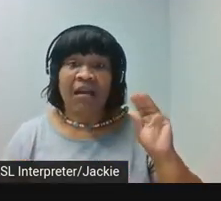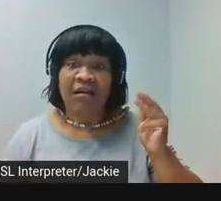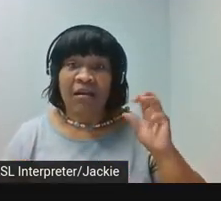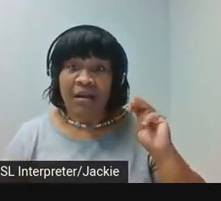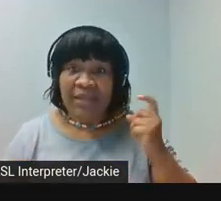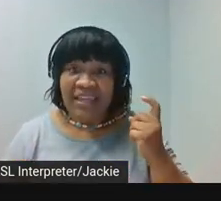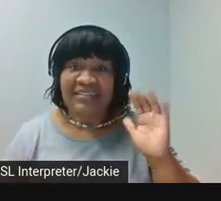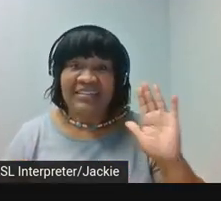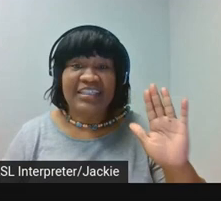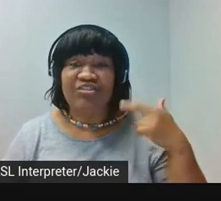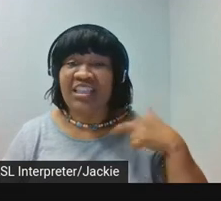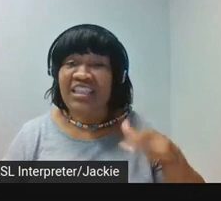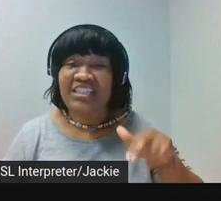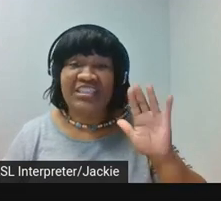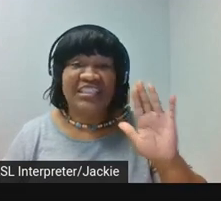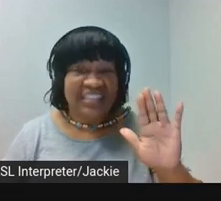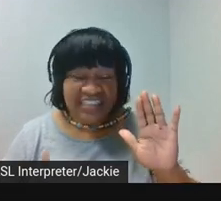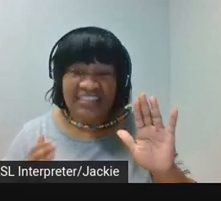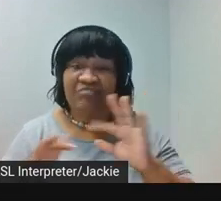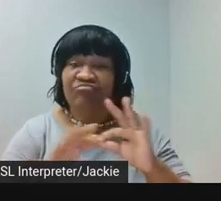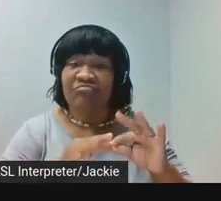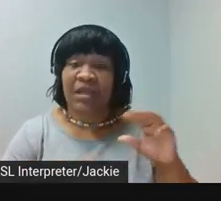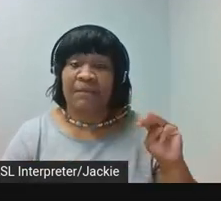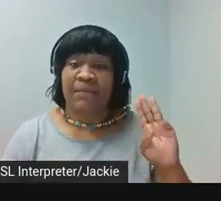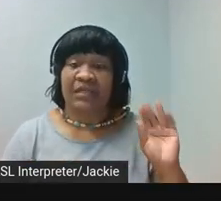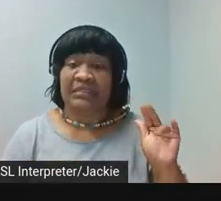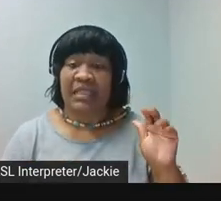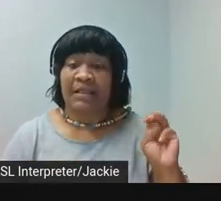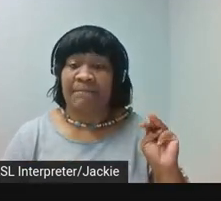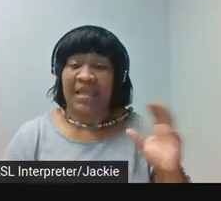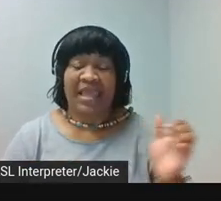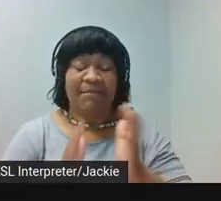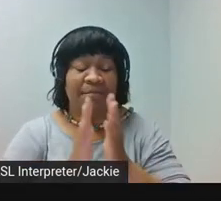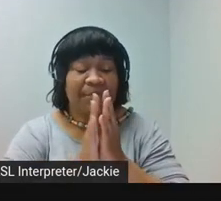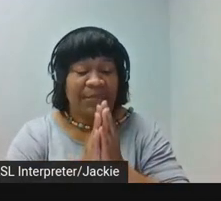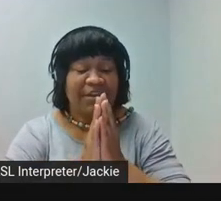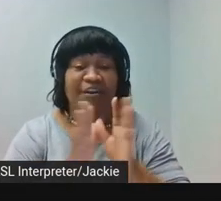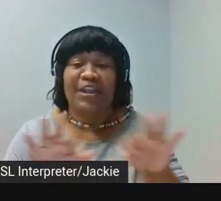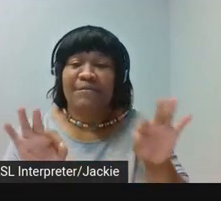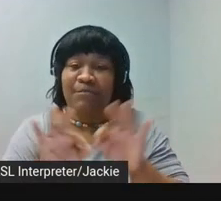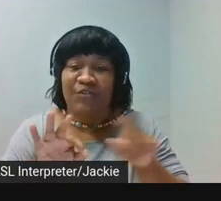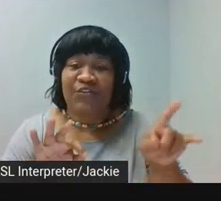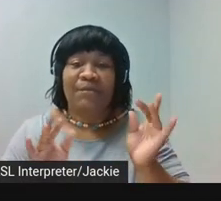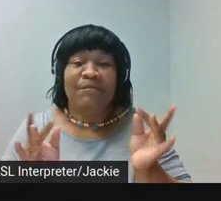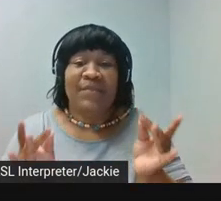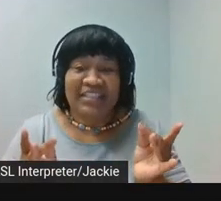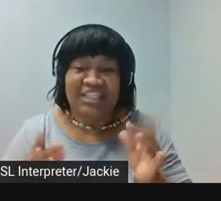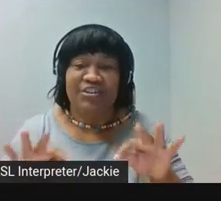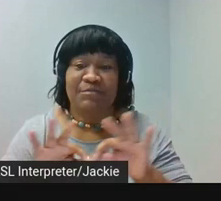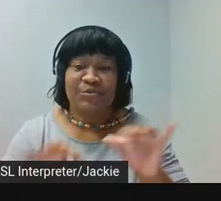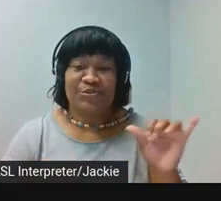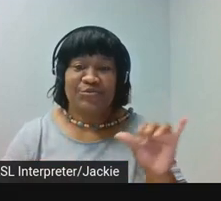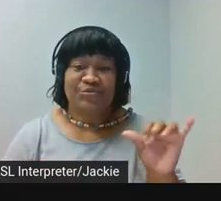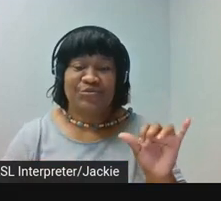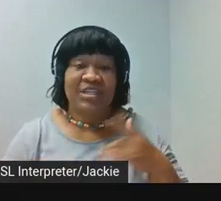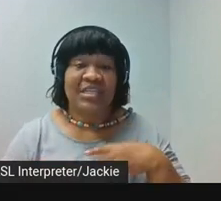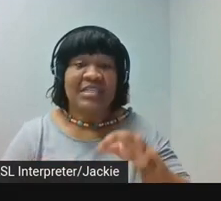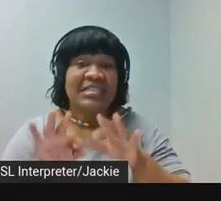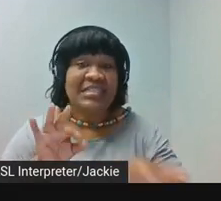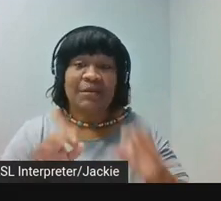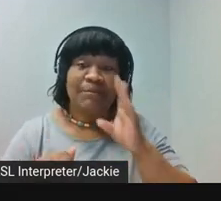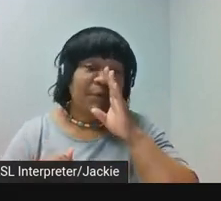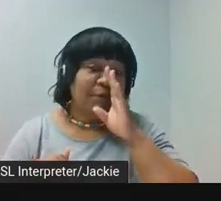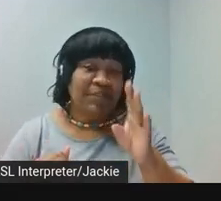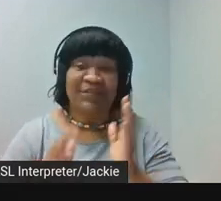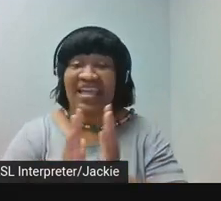and faith was based in the Muslim tradition, and prayer is very important, meditation is very important. We have a very simple and straightforward